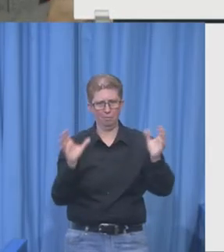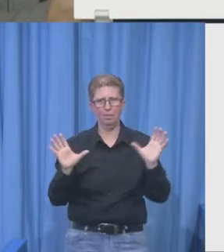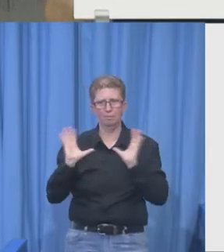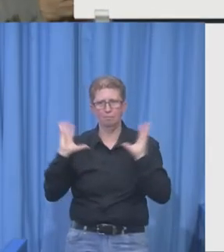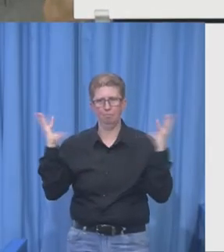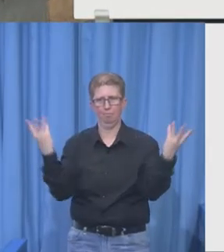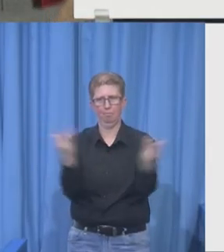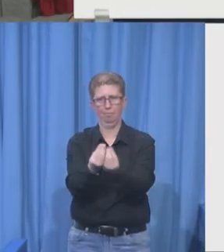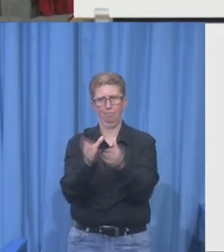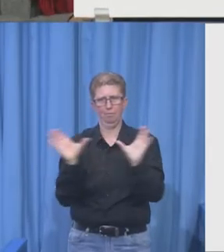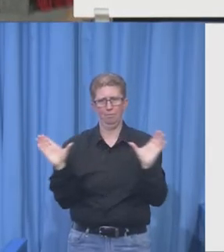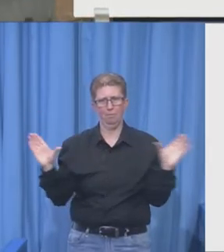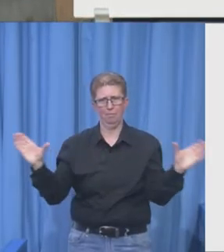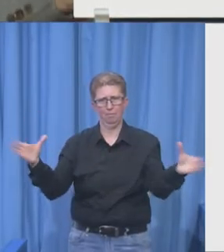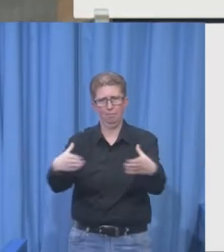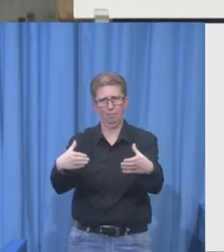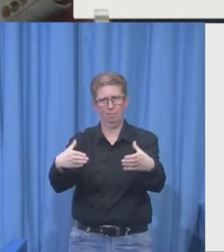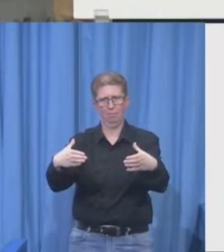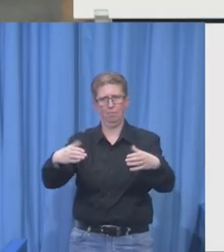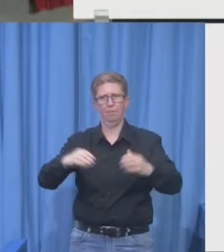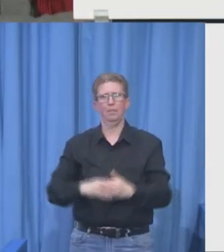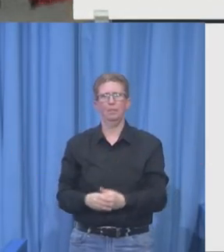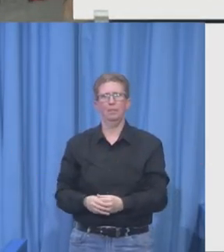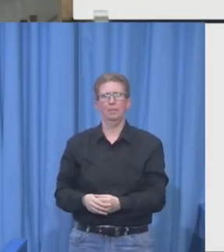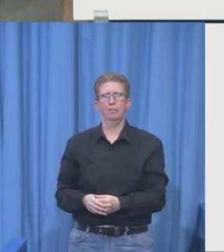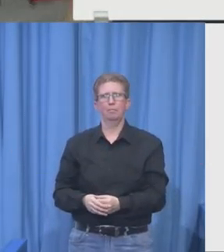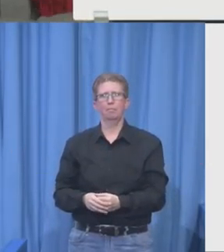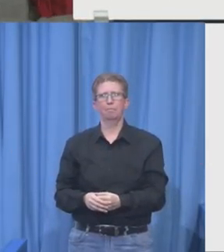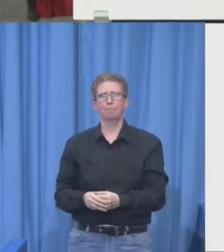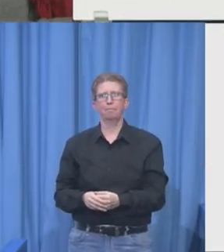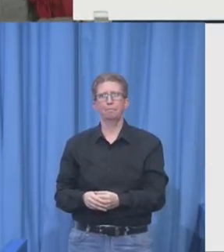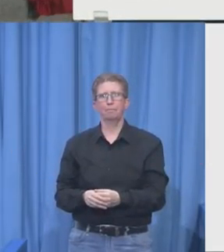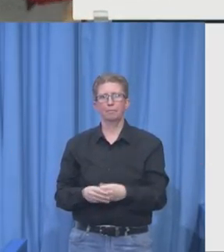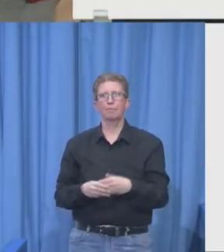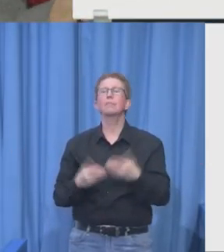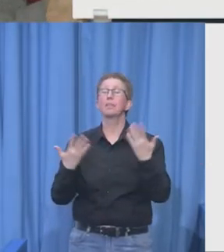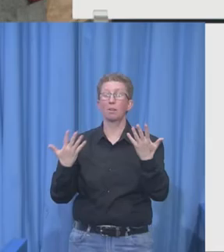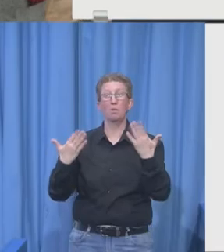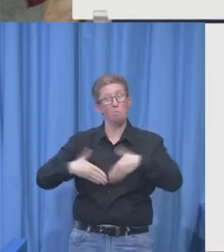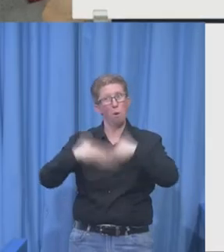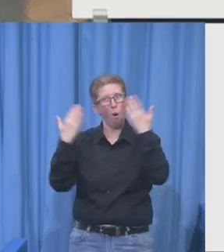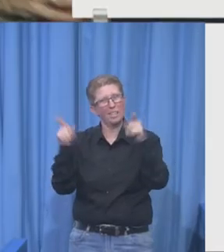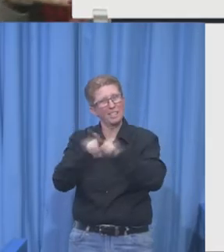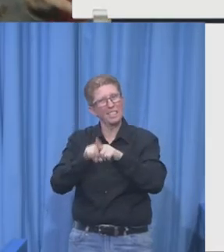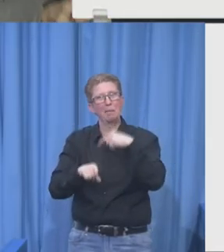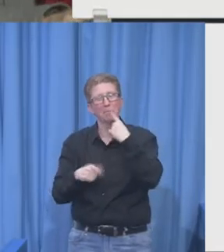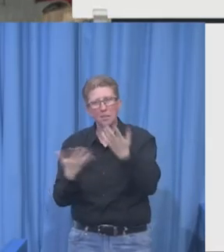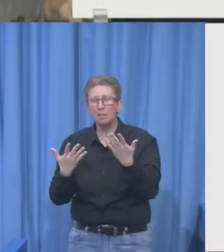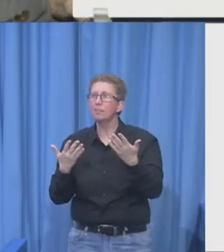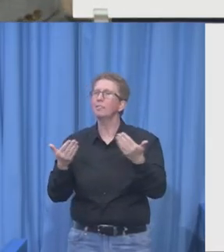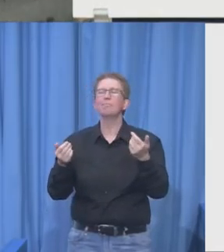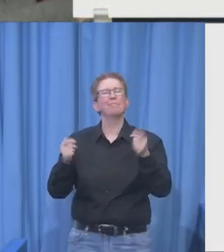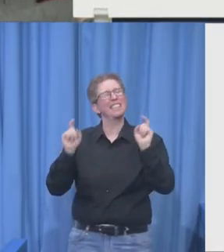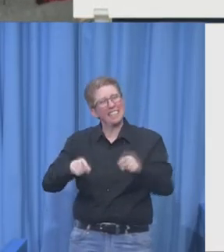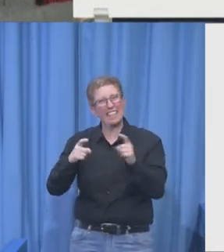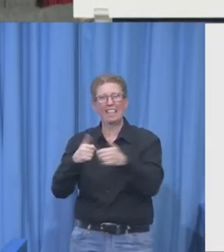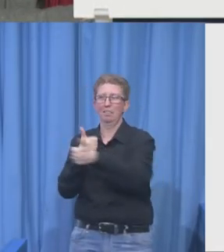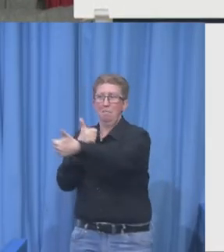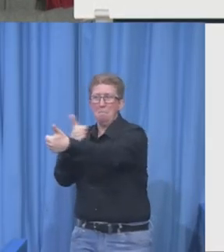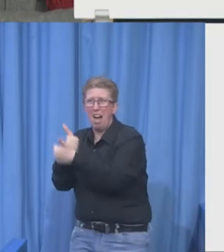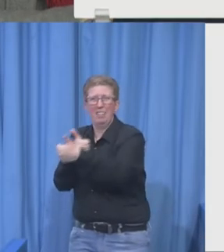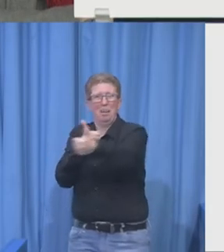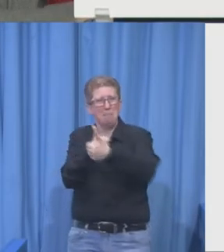the importance of partnership. So we do cultivate and we really work on partnerships in order to create collective